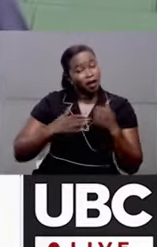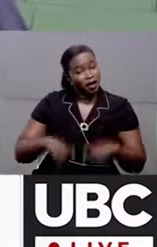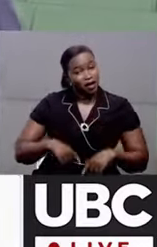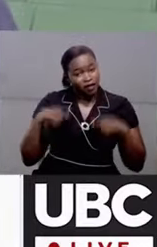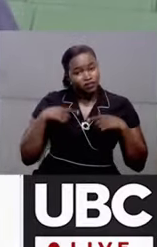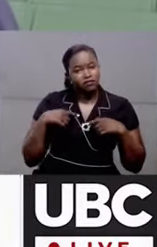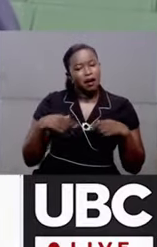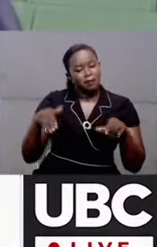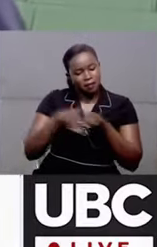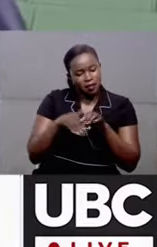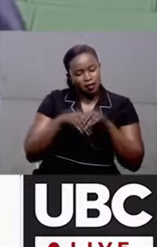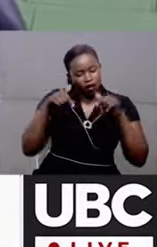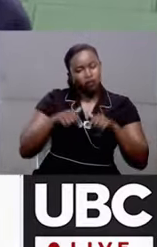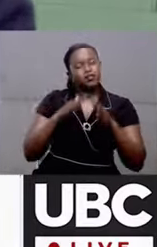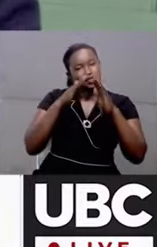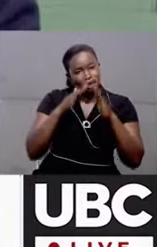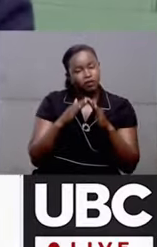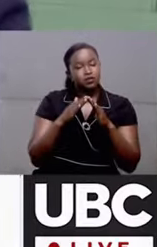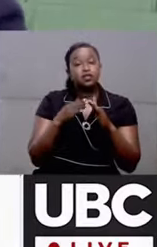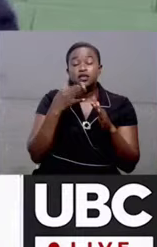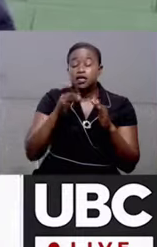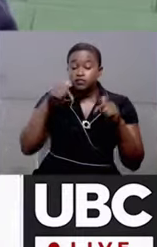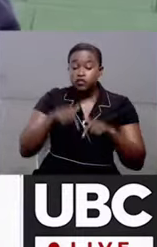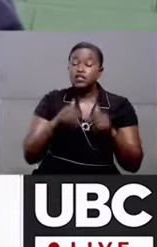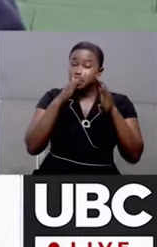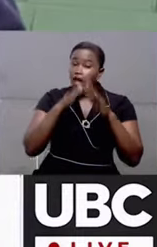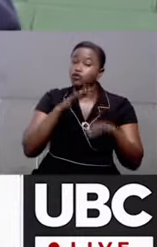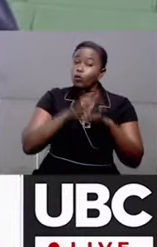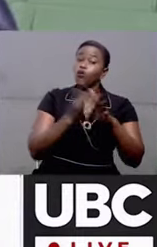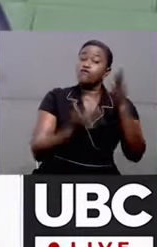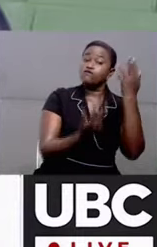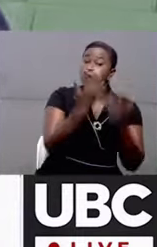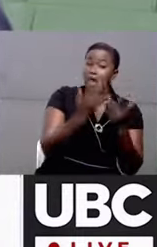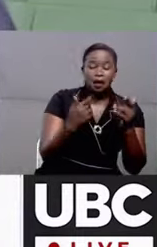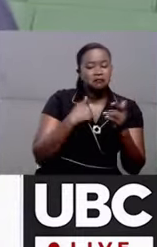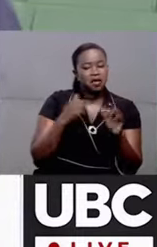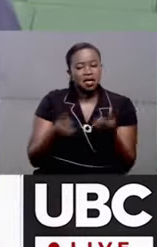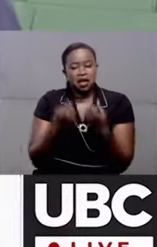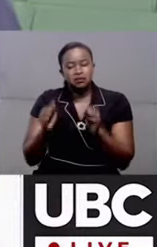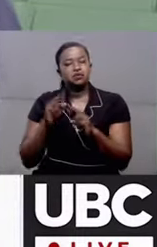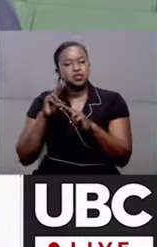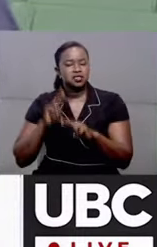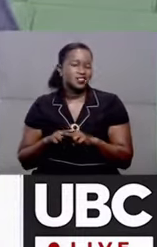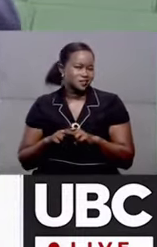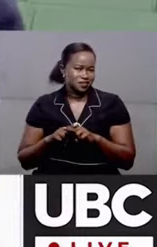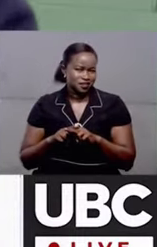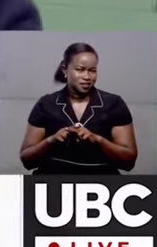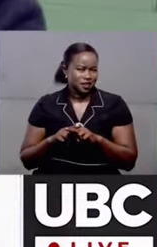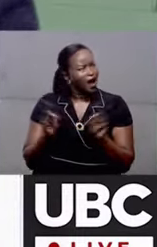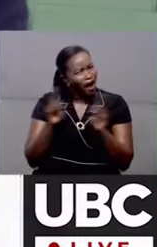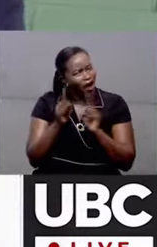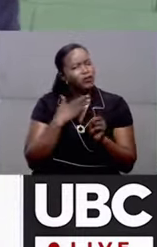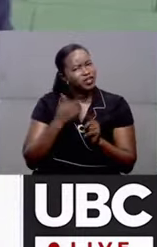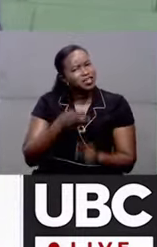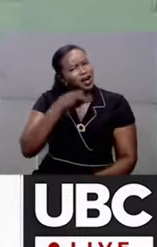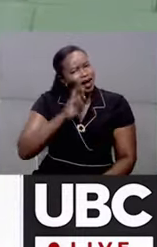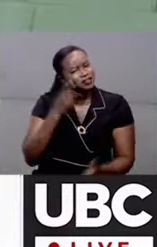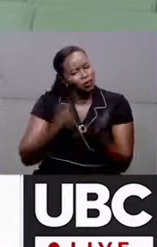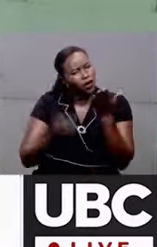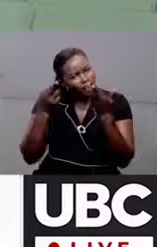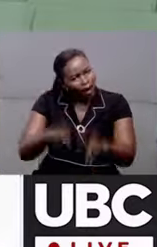is a member of this house. And thank once you. This house is on fire, I cannot sit down there. We need answers. What